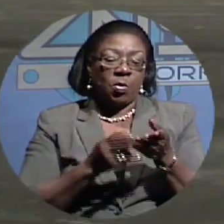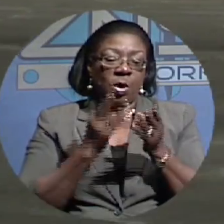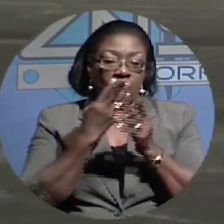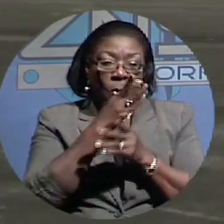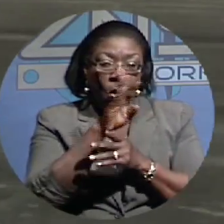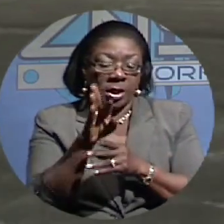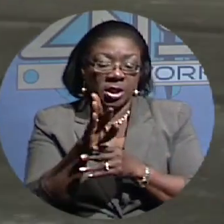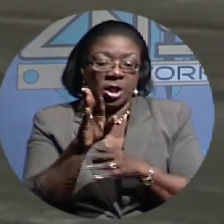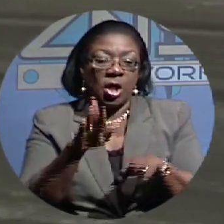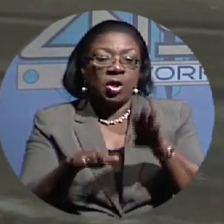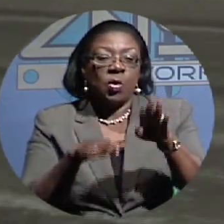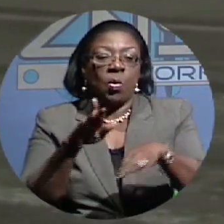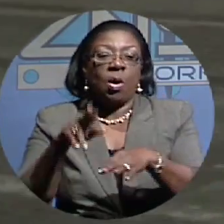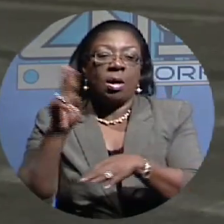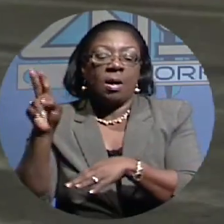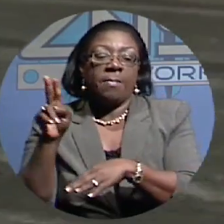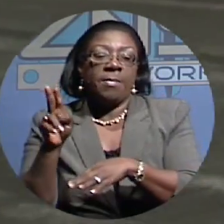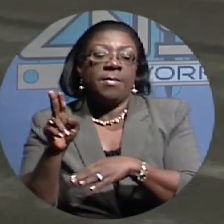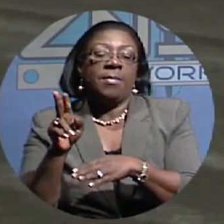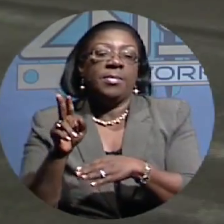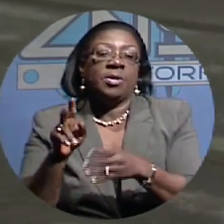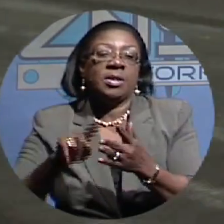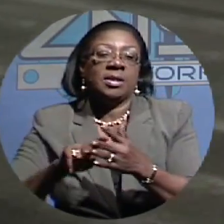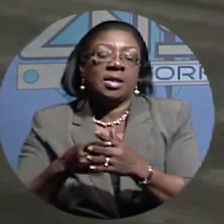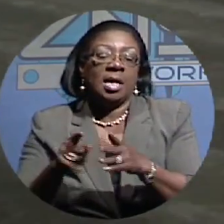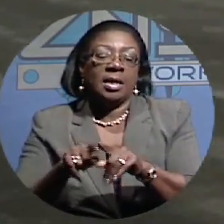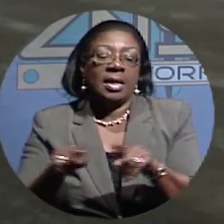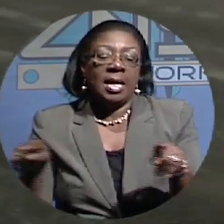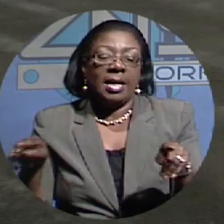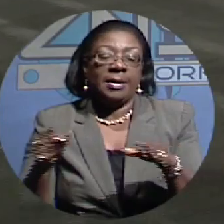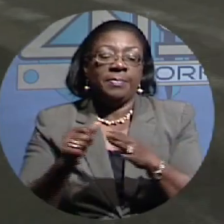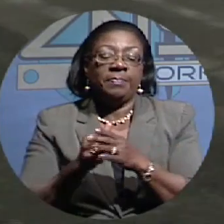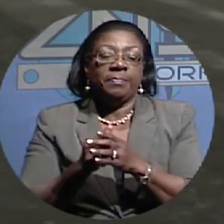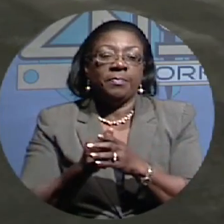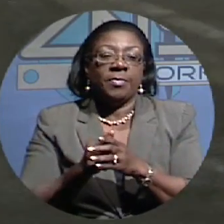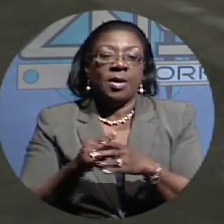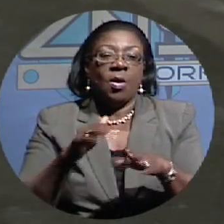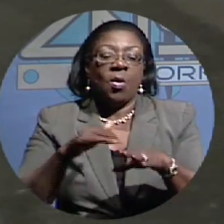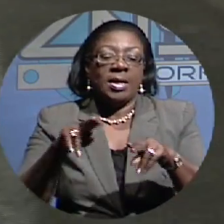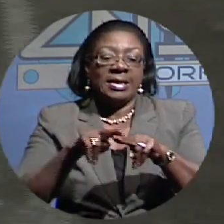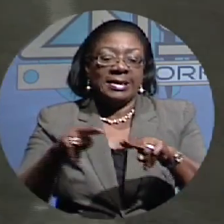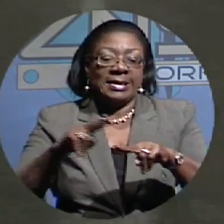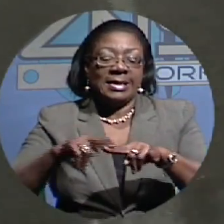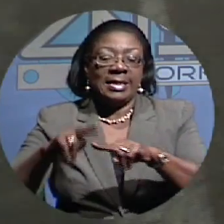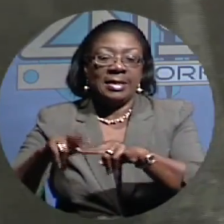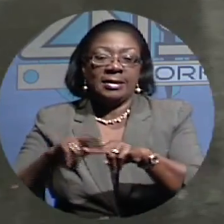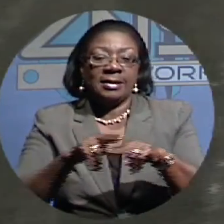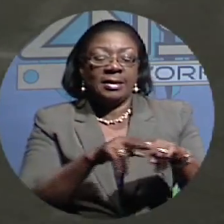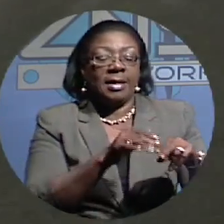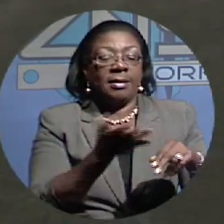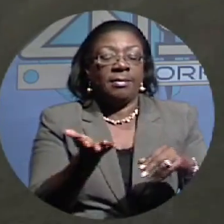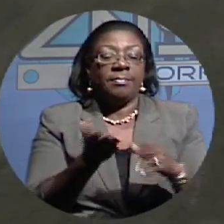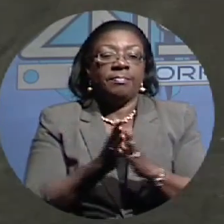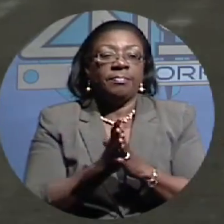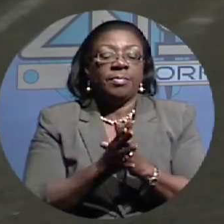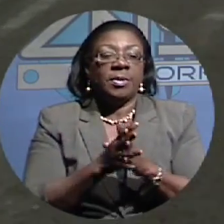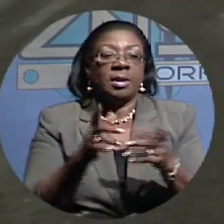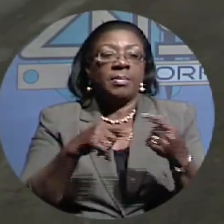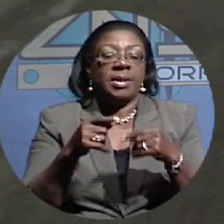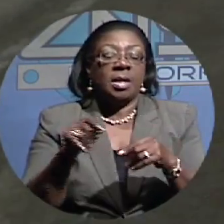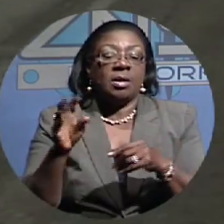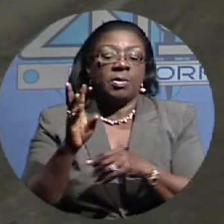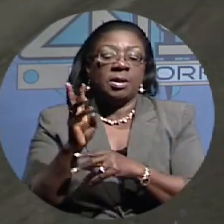that sidewalk towards the starting line, the pit area, all the bleacher seating, which is on this side, coming down to about